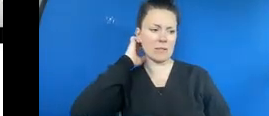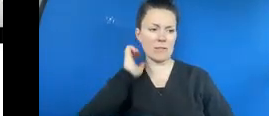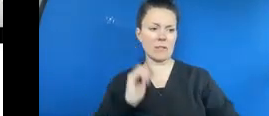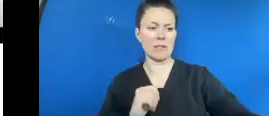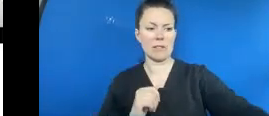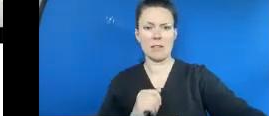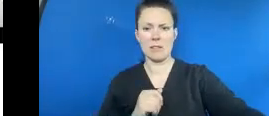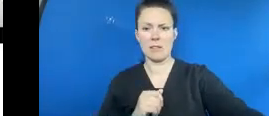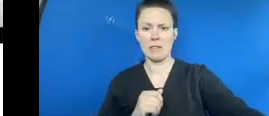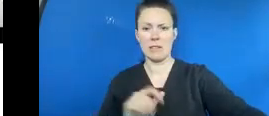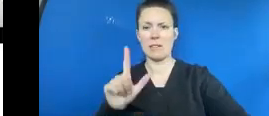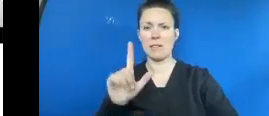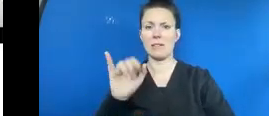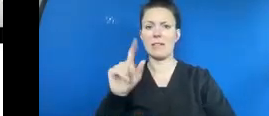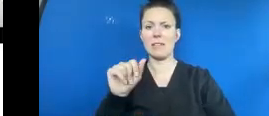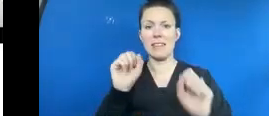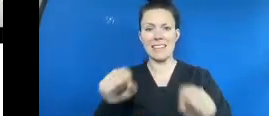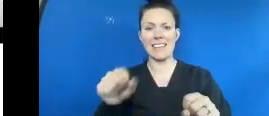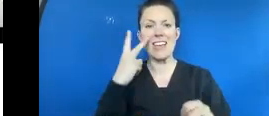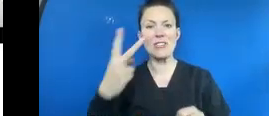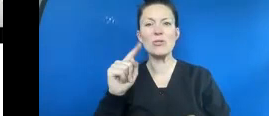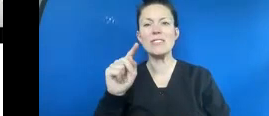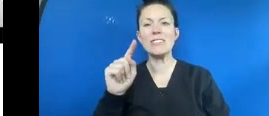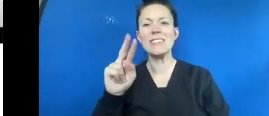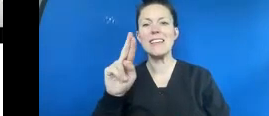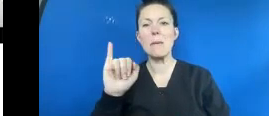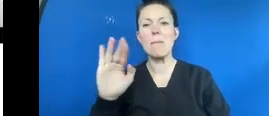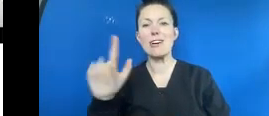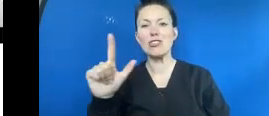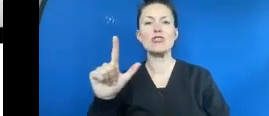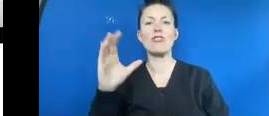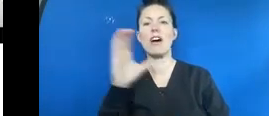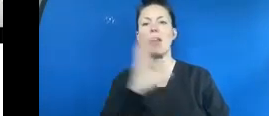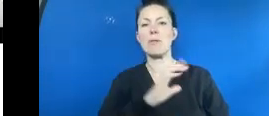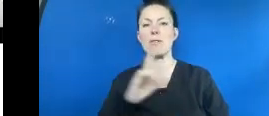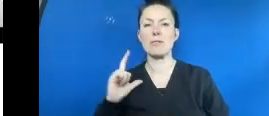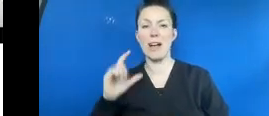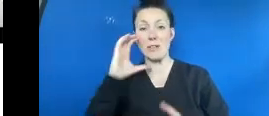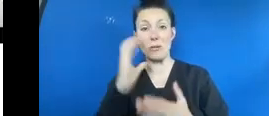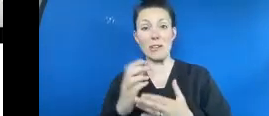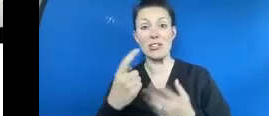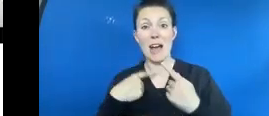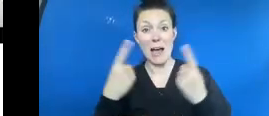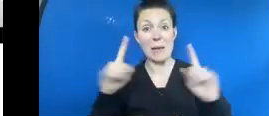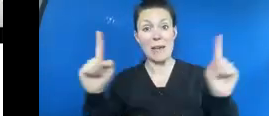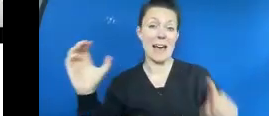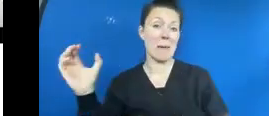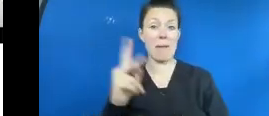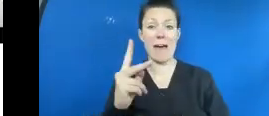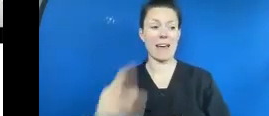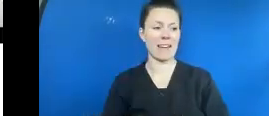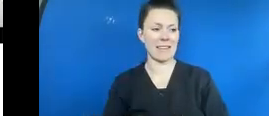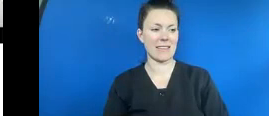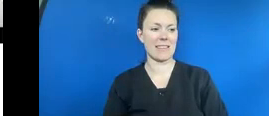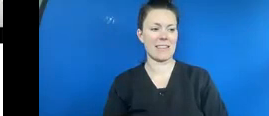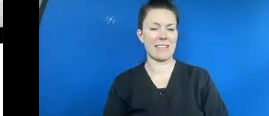Didn't you see my tribal council picture? that's I'm back. all right. I wouldn't